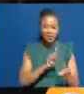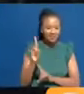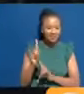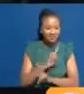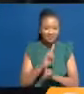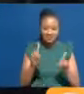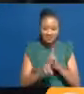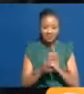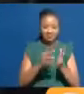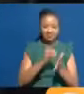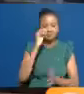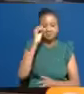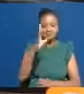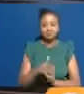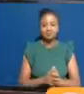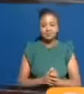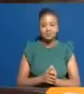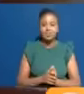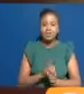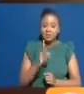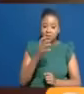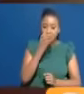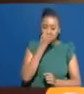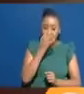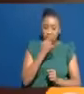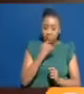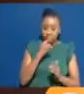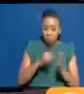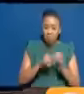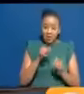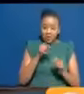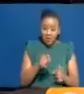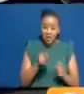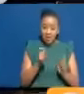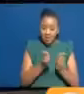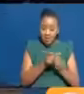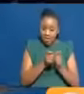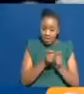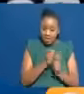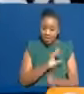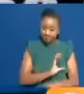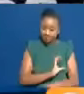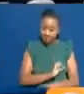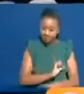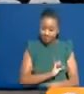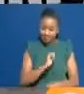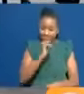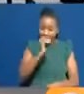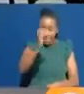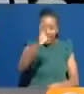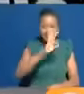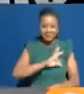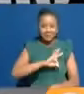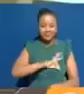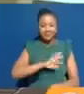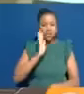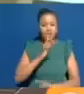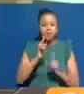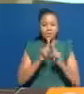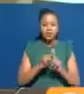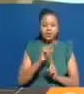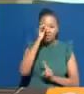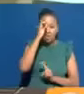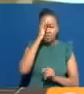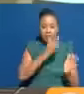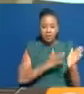The president insists the short-term pain has a long-term gain, even as it emerged that the government intends to lodge an appeal against